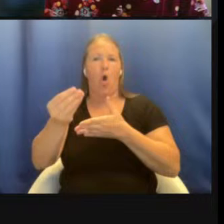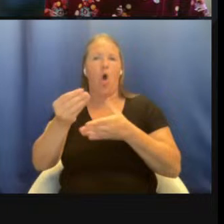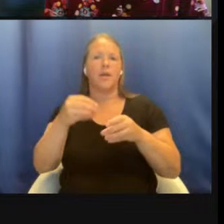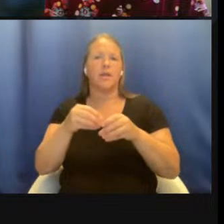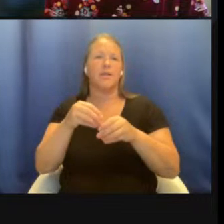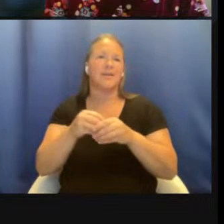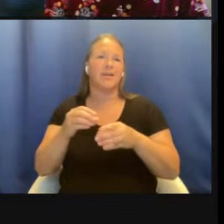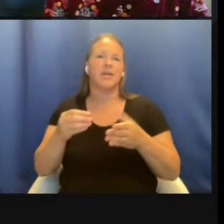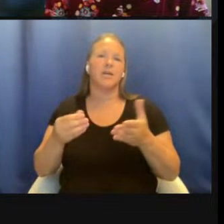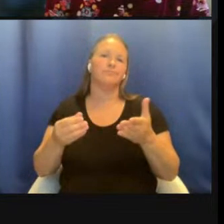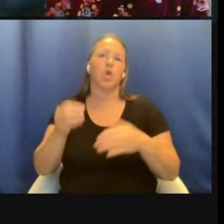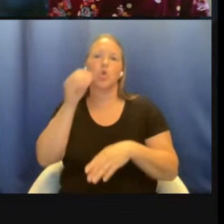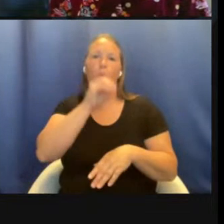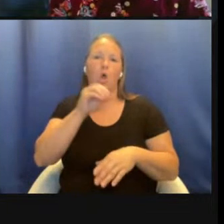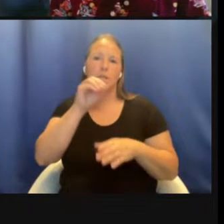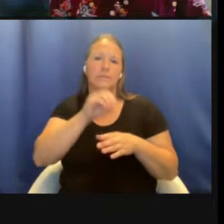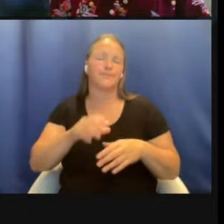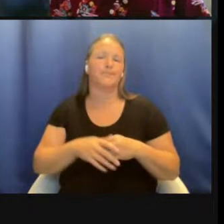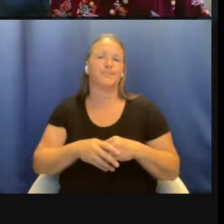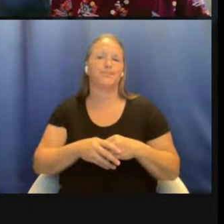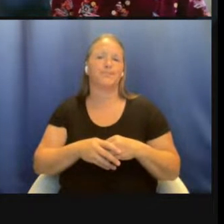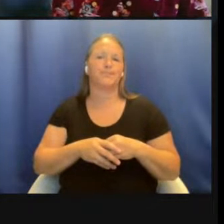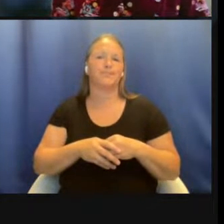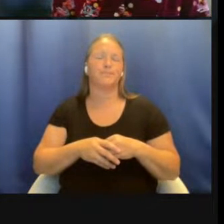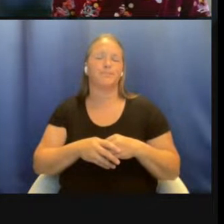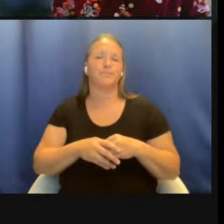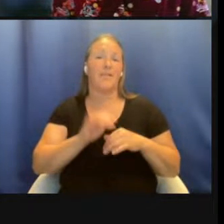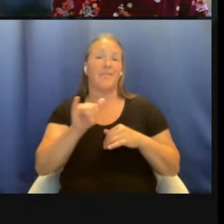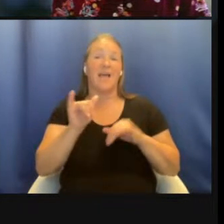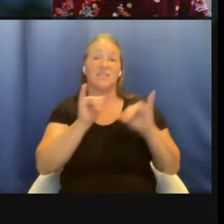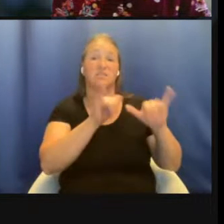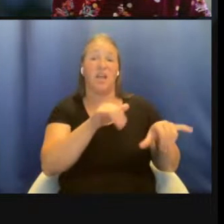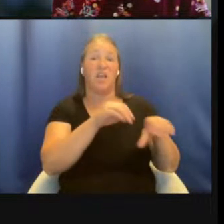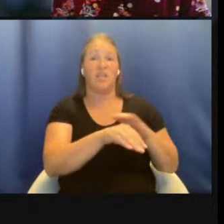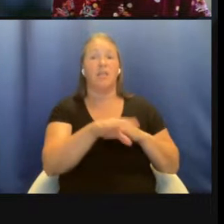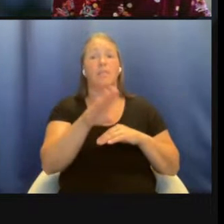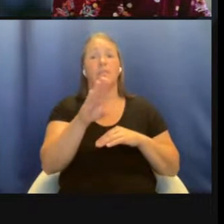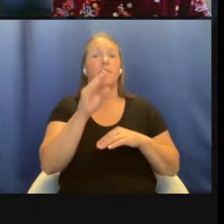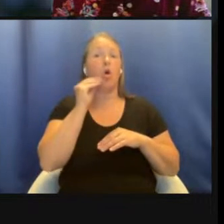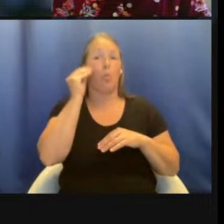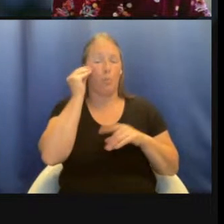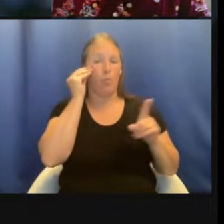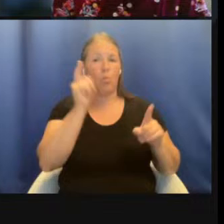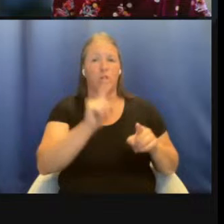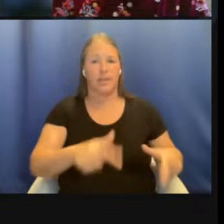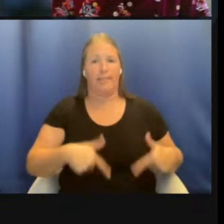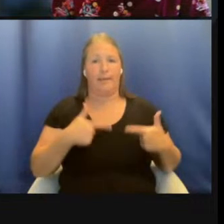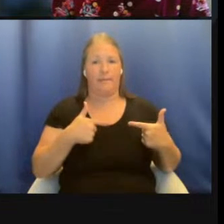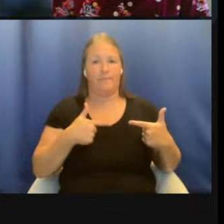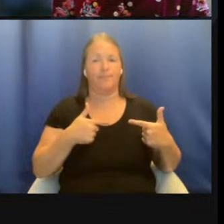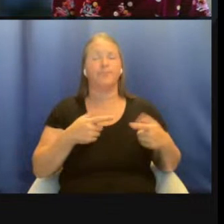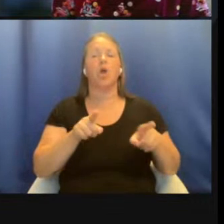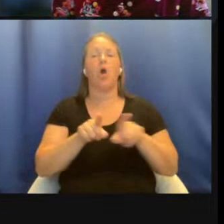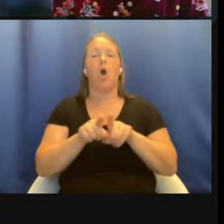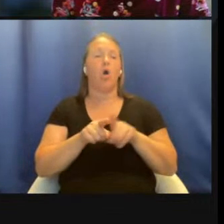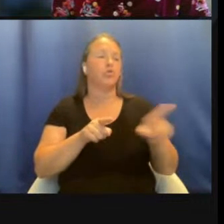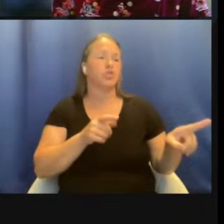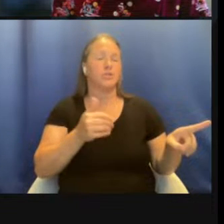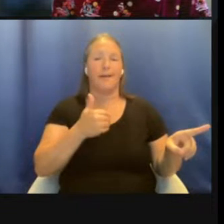house. She also had possessions she herself had bought, such as these